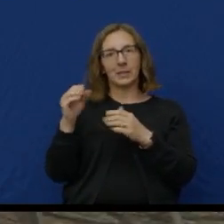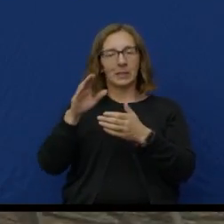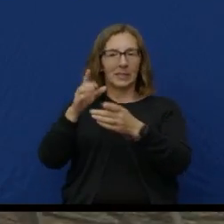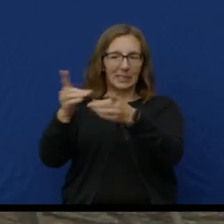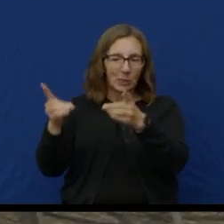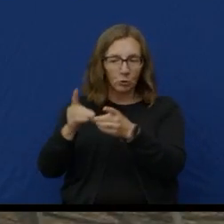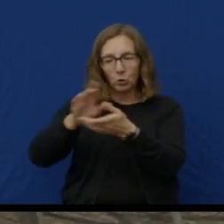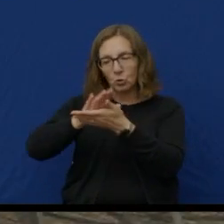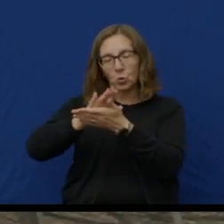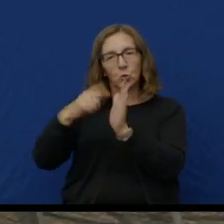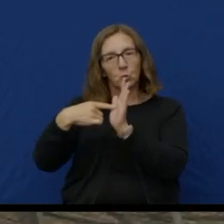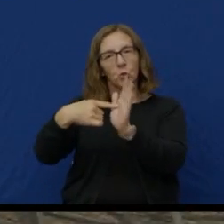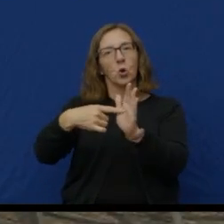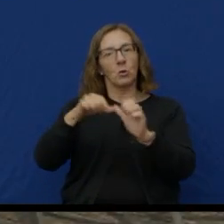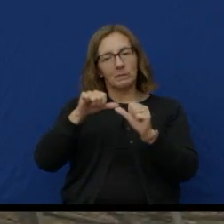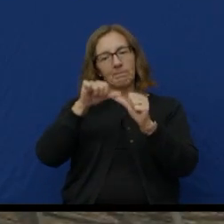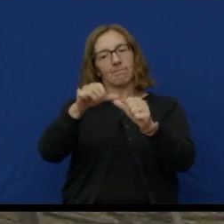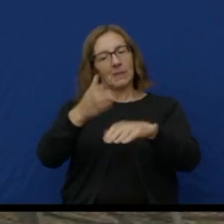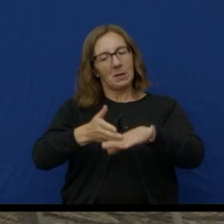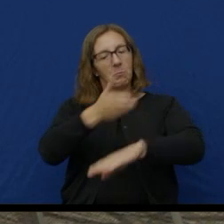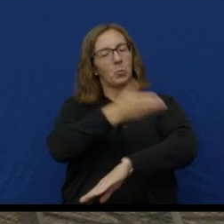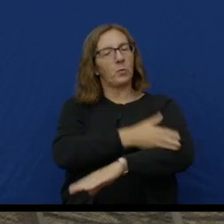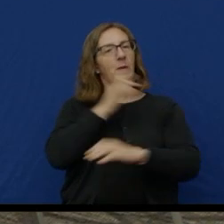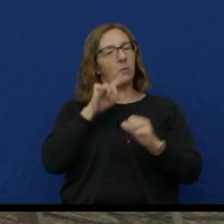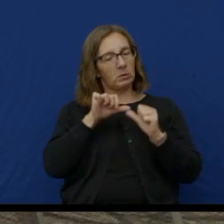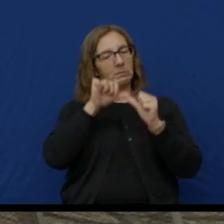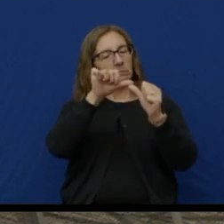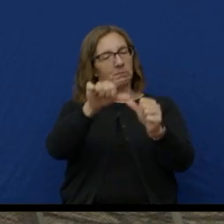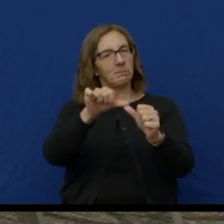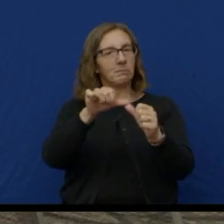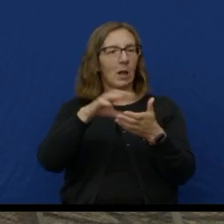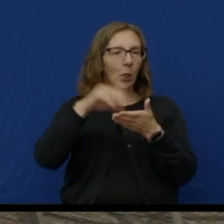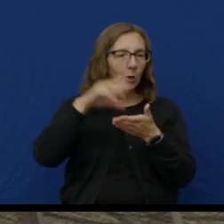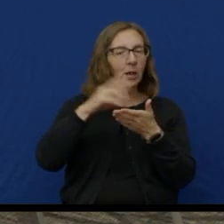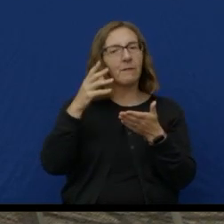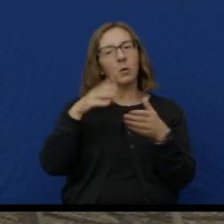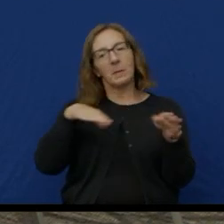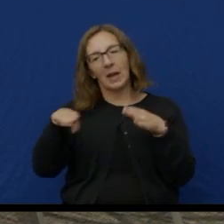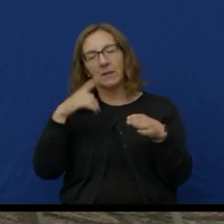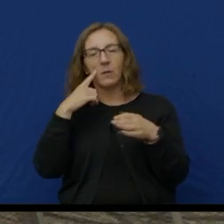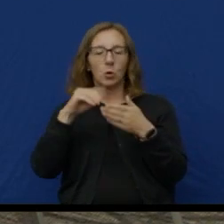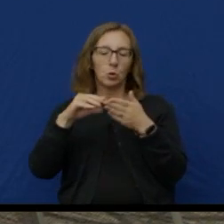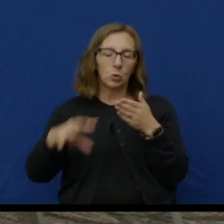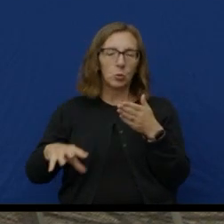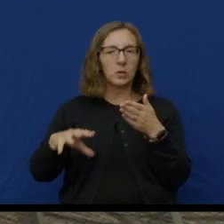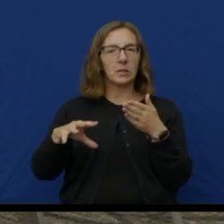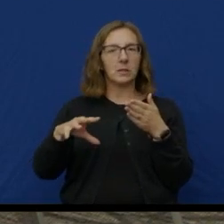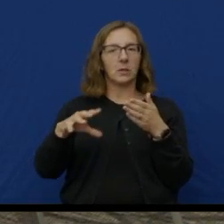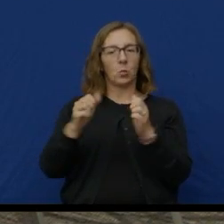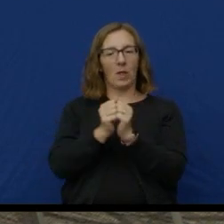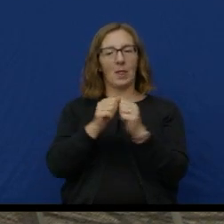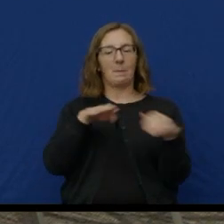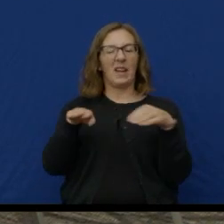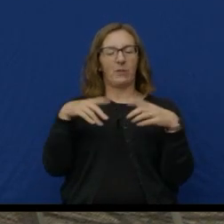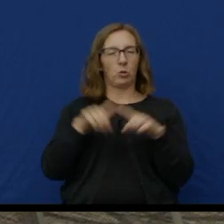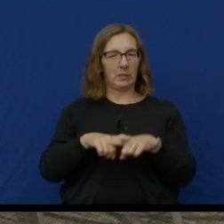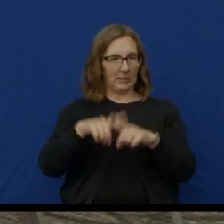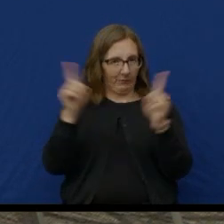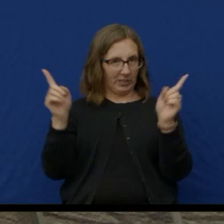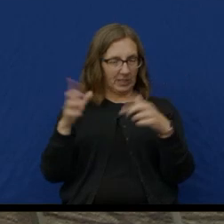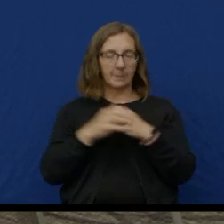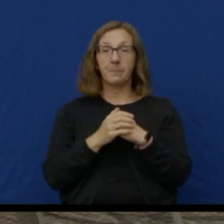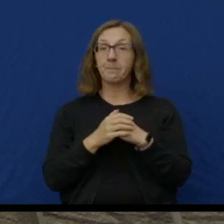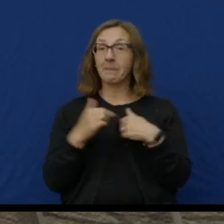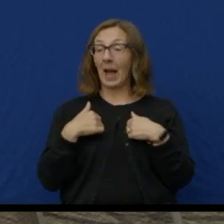significant improvement or sustained excellence in learning or behavior outcomes for students with learning or behavior differences. At this time, it is